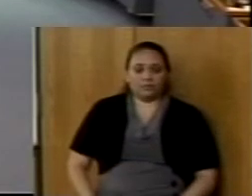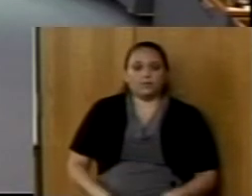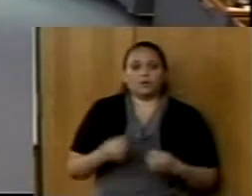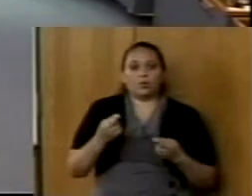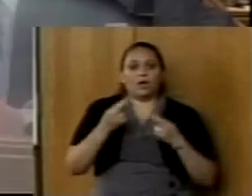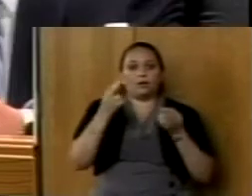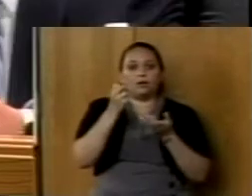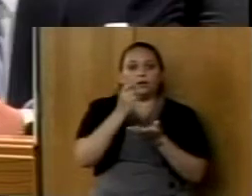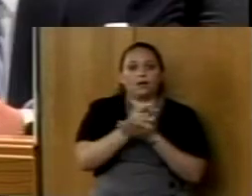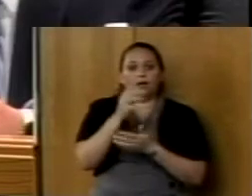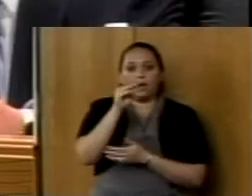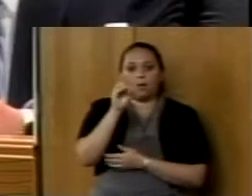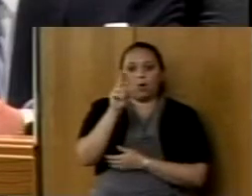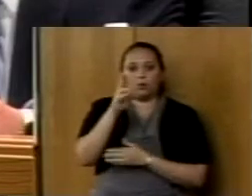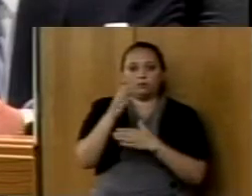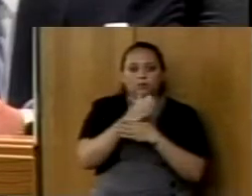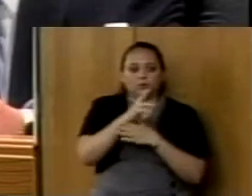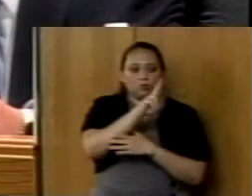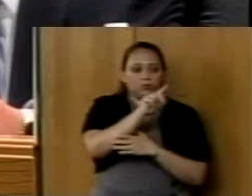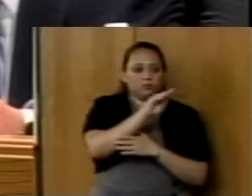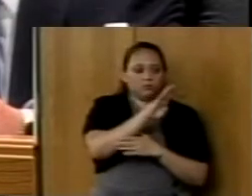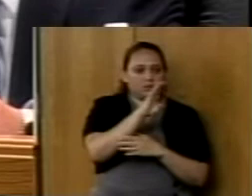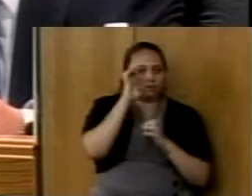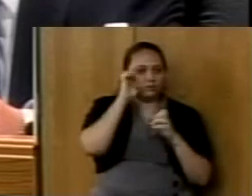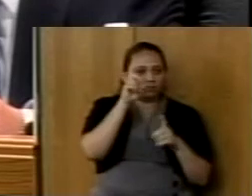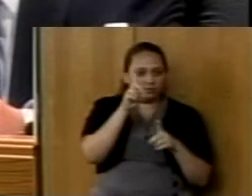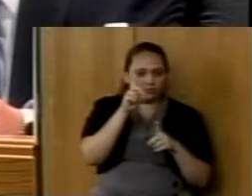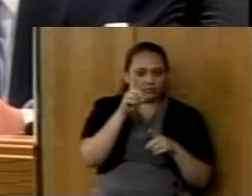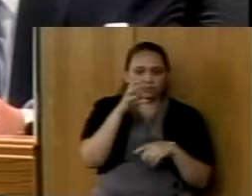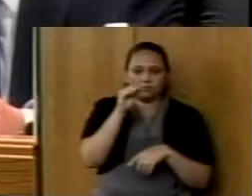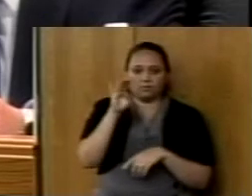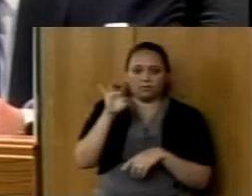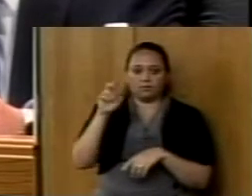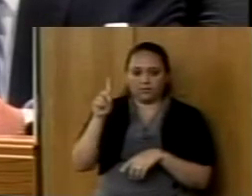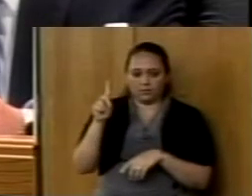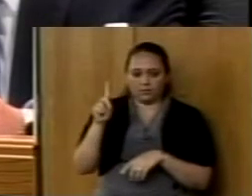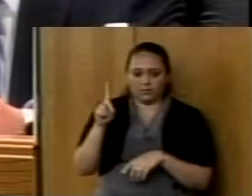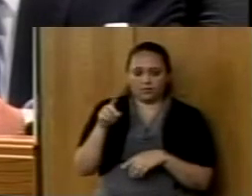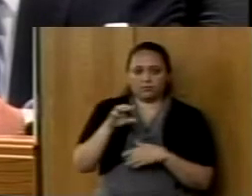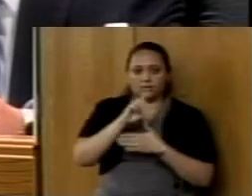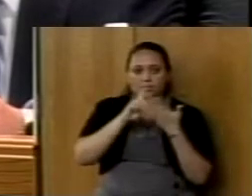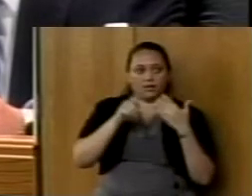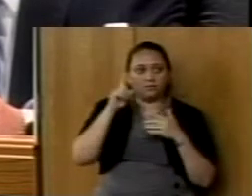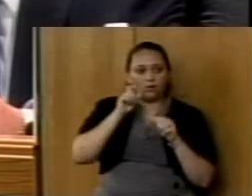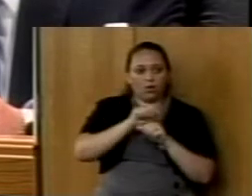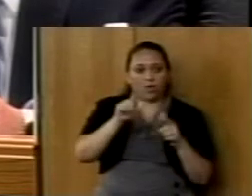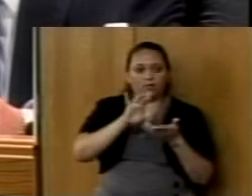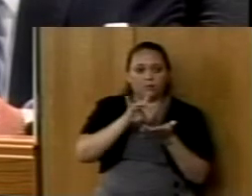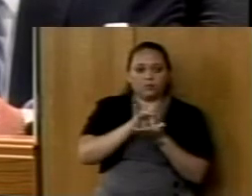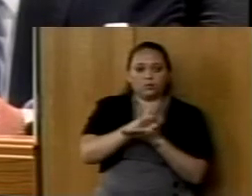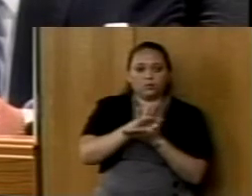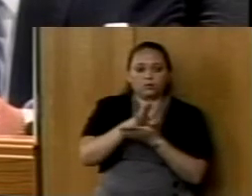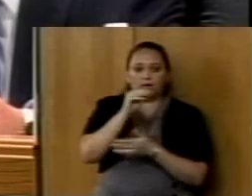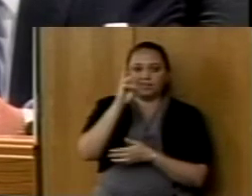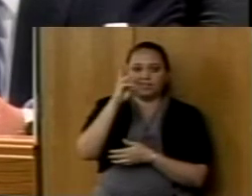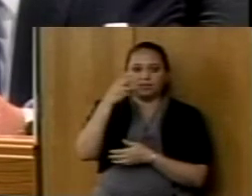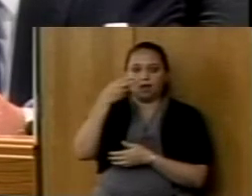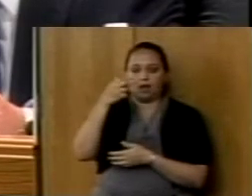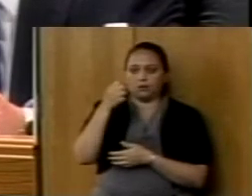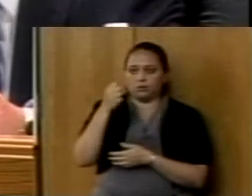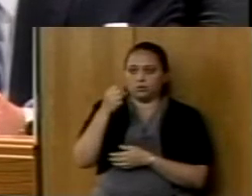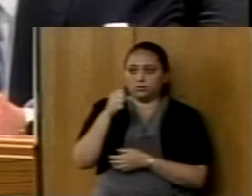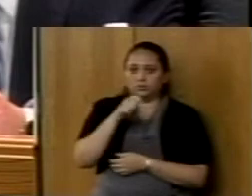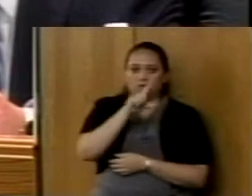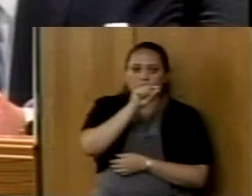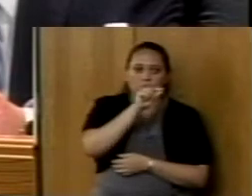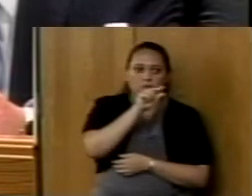Recommend approval of an MOU between the UTB Educational Talent Search Program and BISD, designed for all 11 middle schools and 6 high schools for the